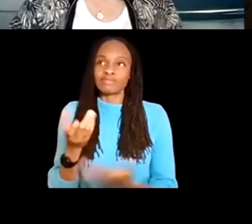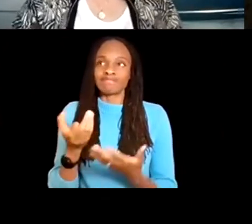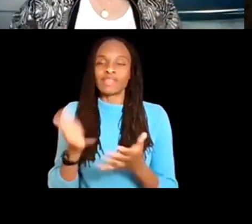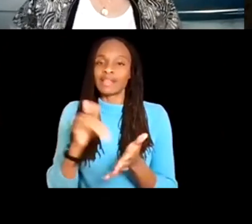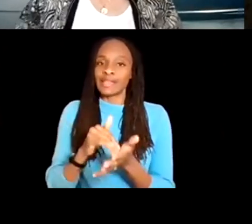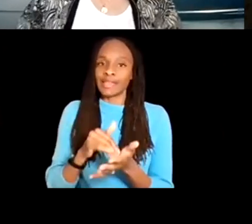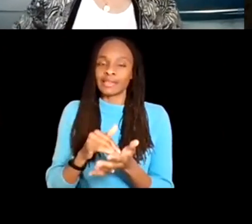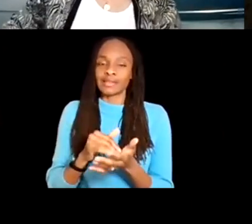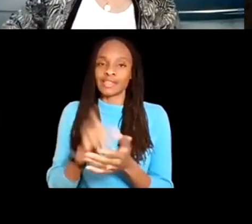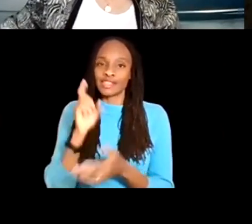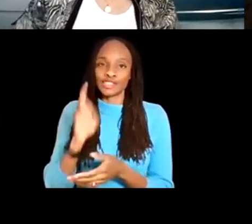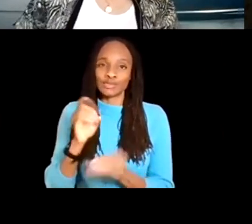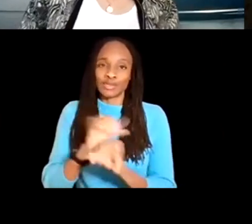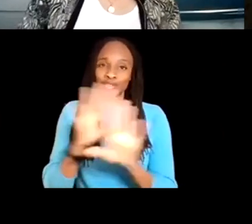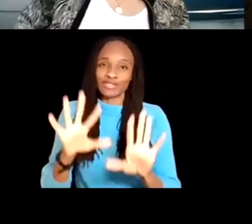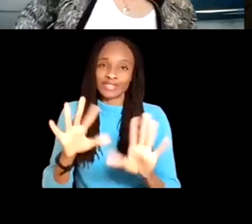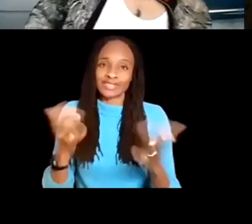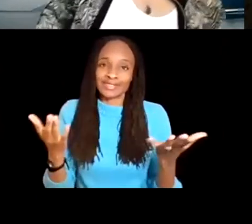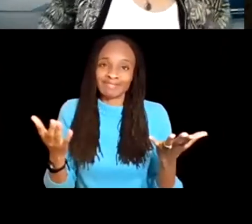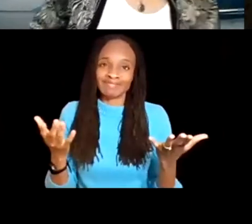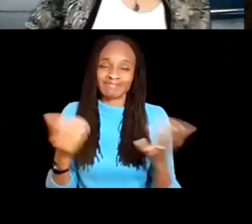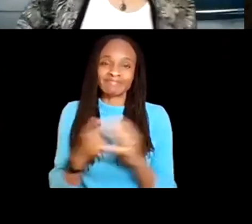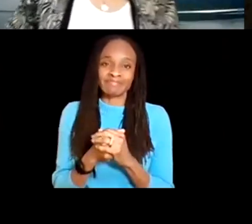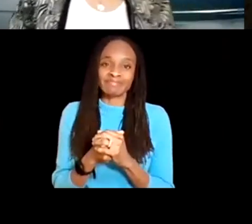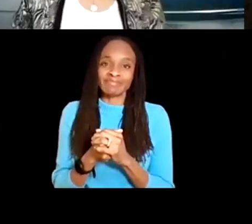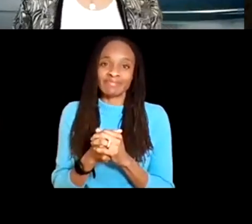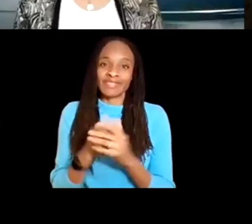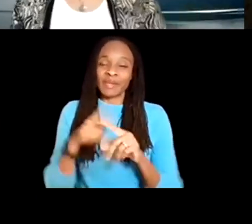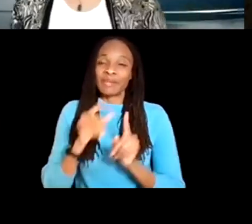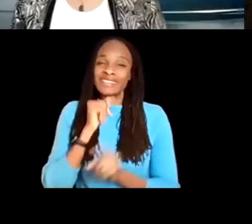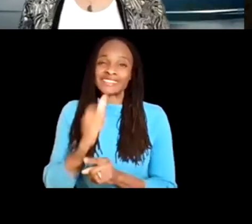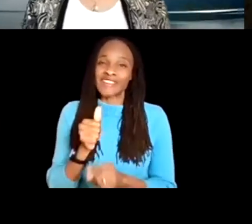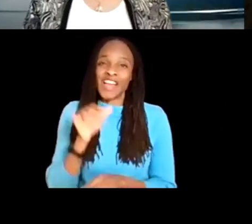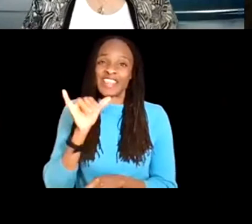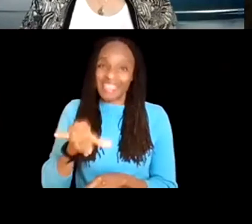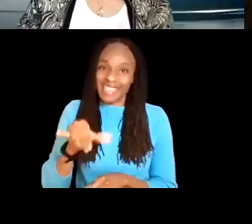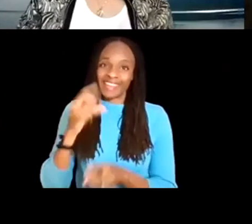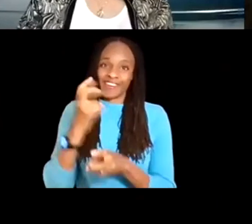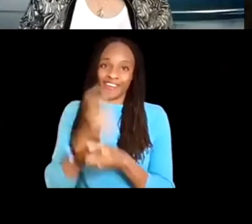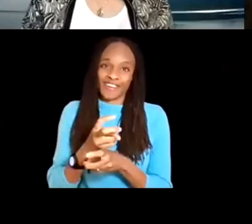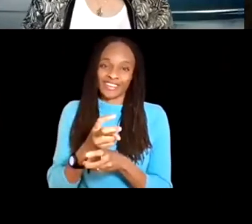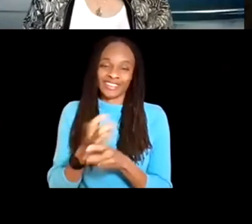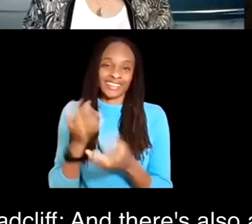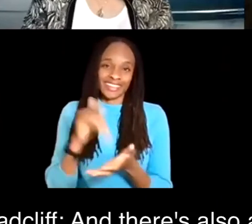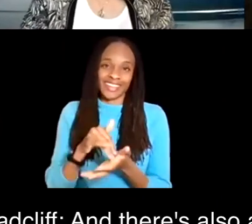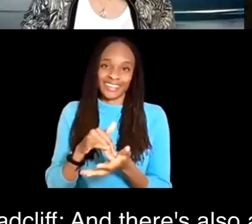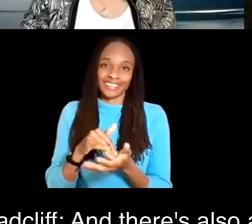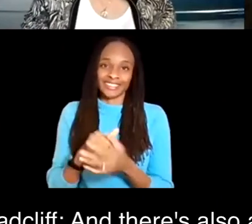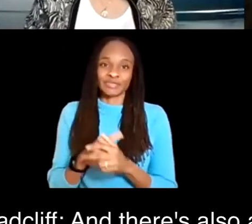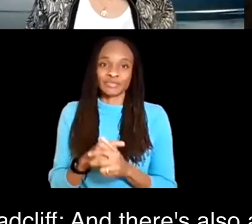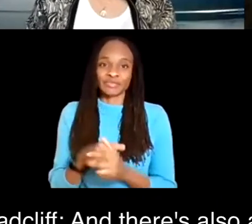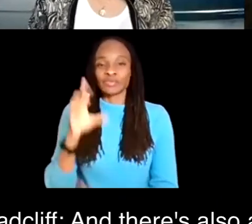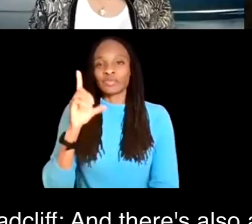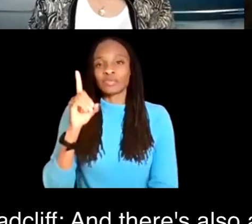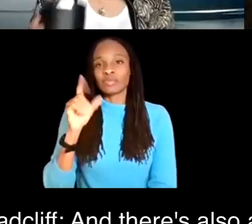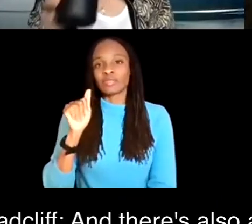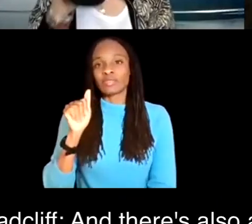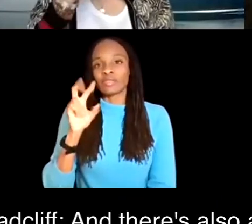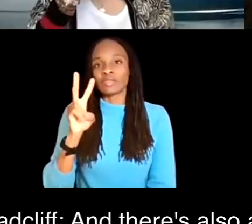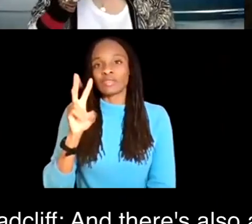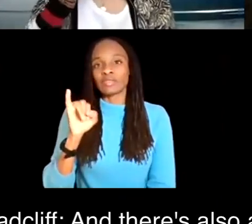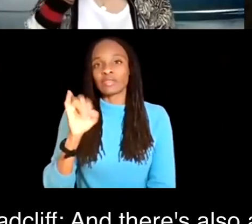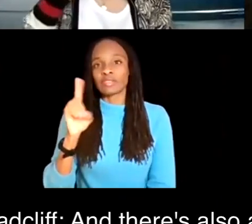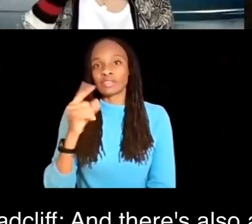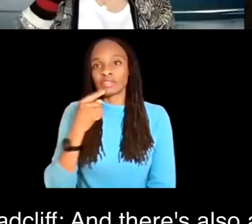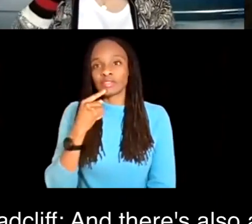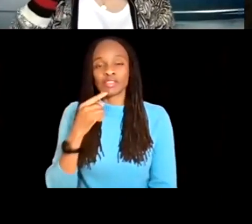be a no-brainer and isn't, but it's not that hard. Yeah. Again. And there's also already a